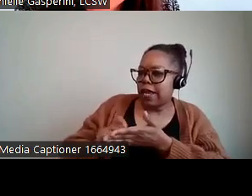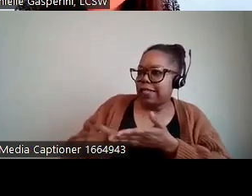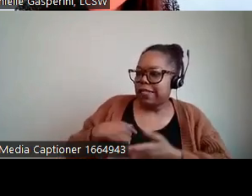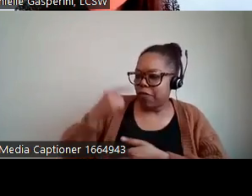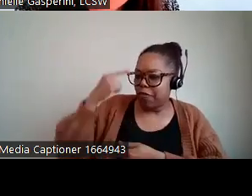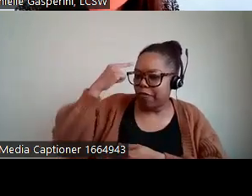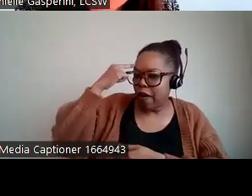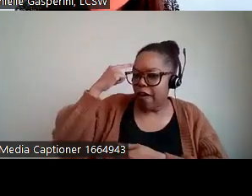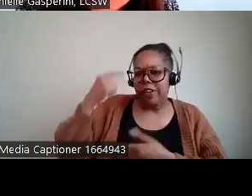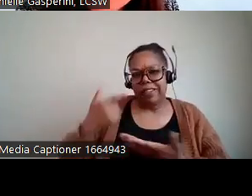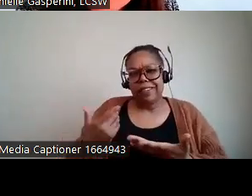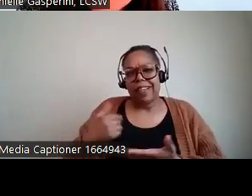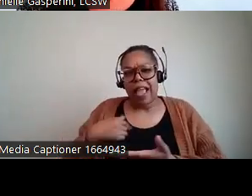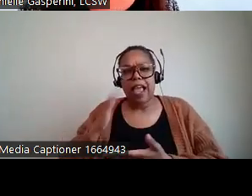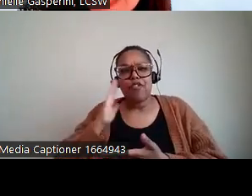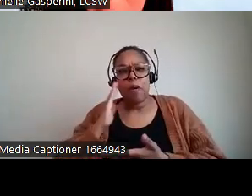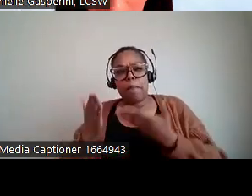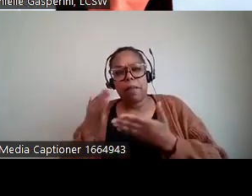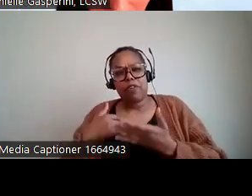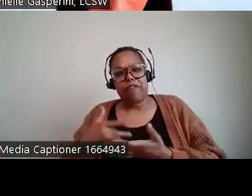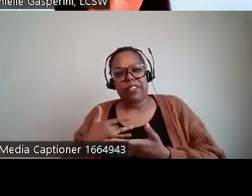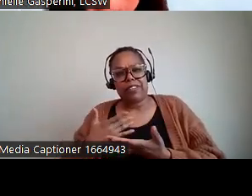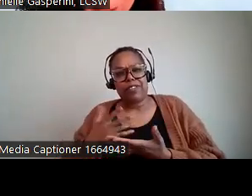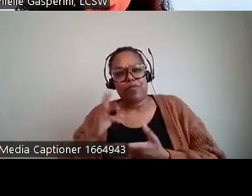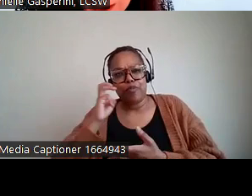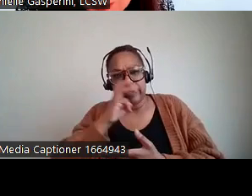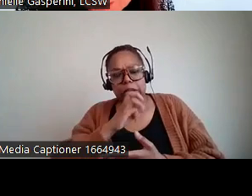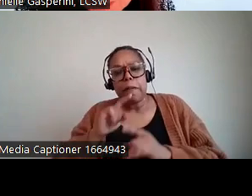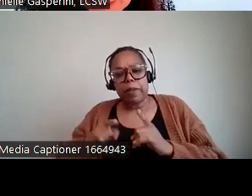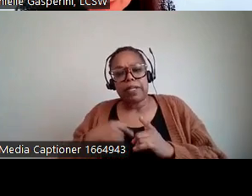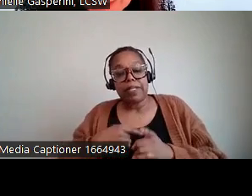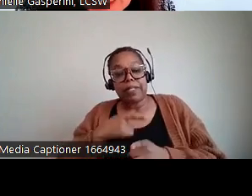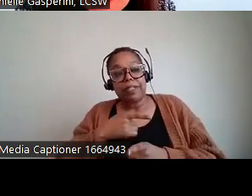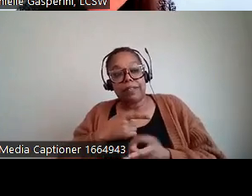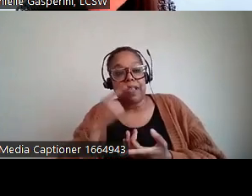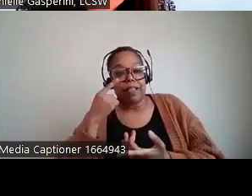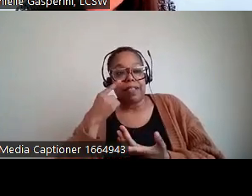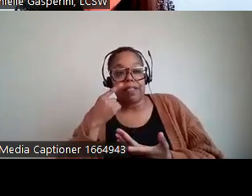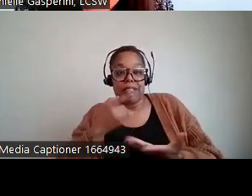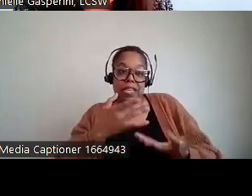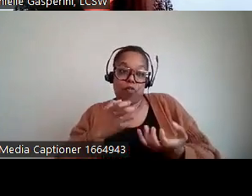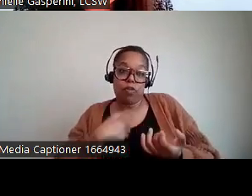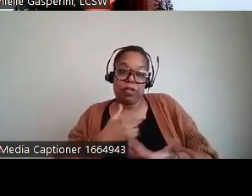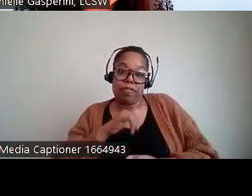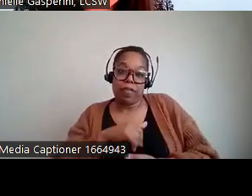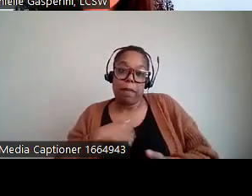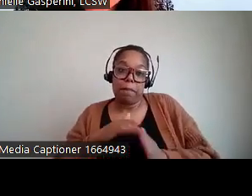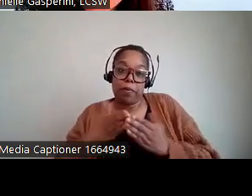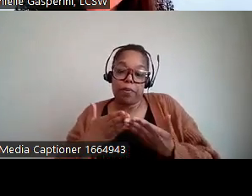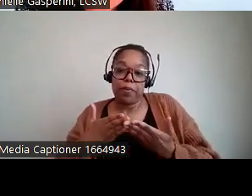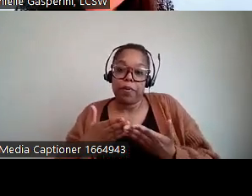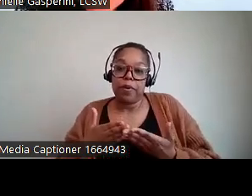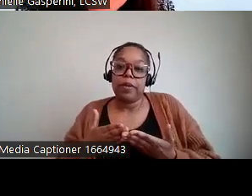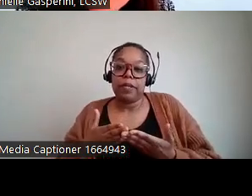just this little book, but we were able to kind of do that in the moment for him. I love everything about being able to lead these